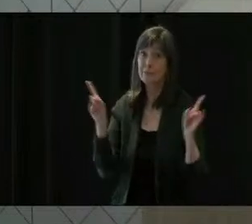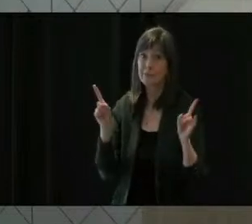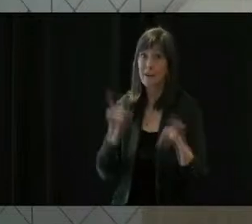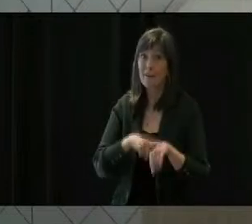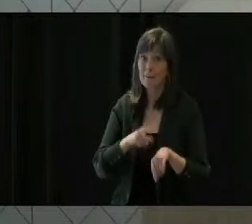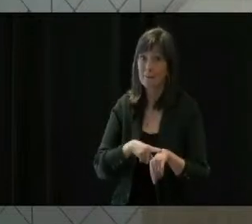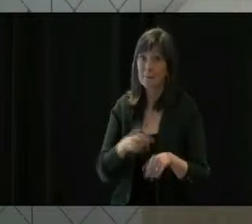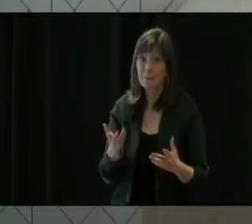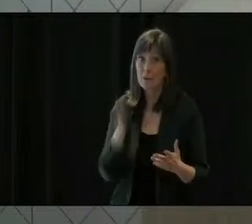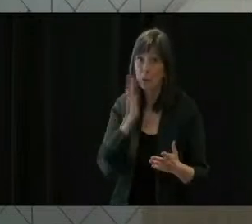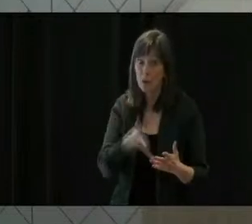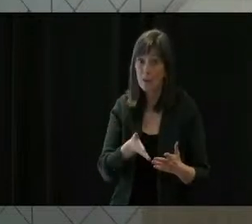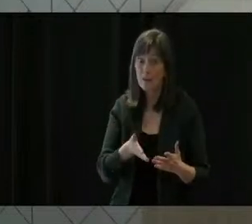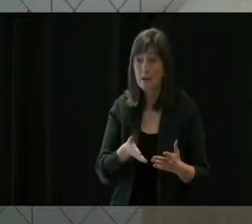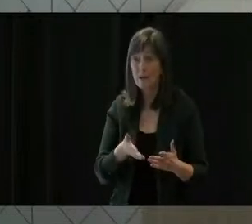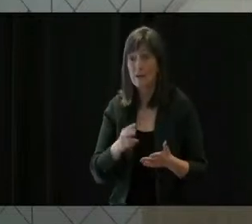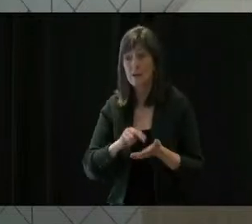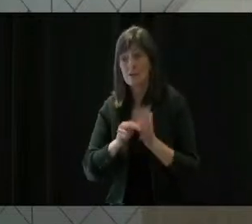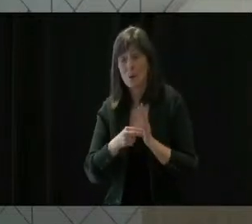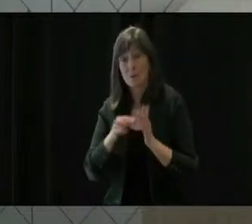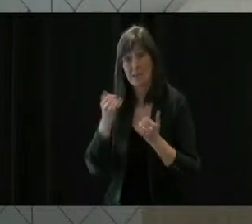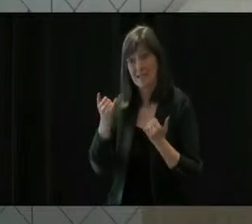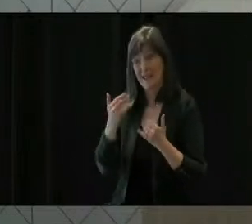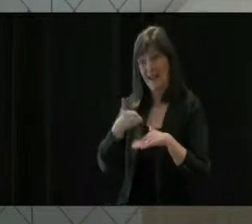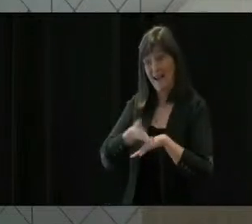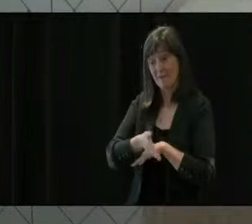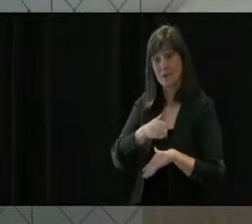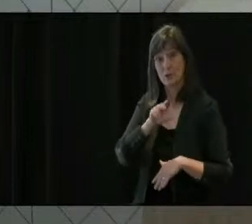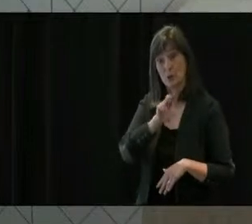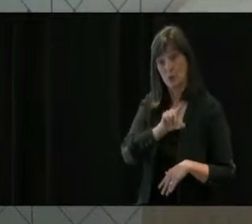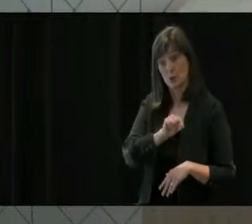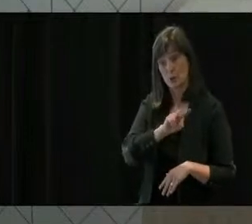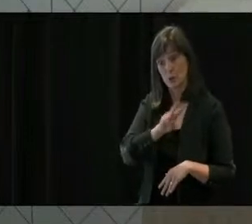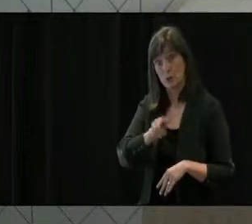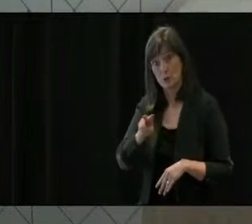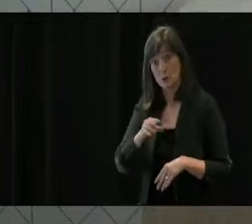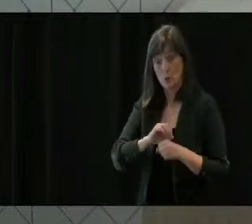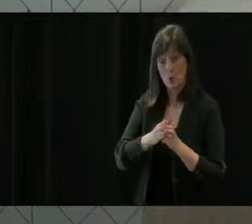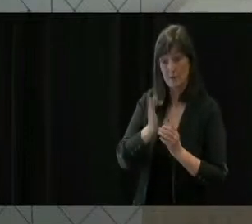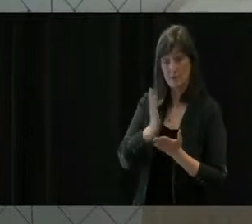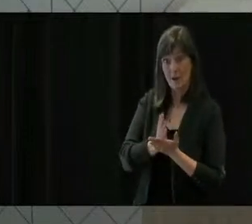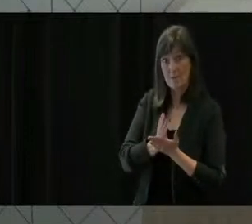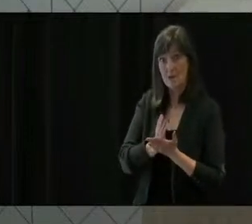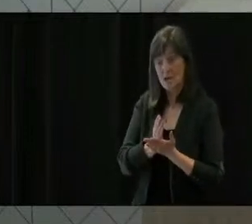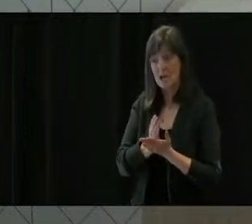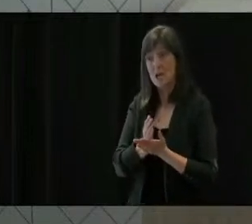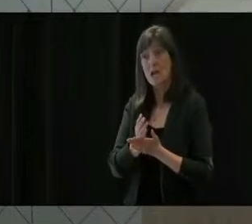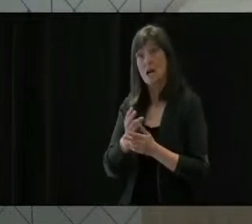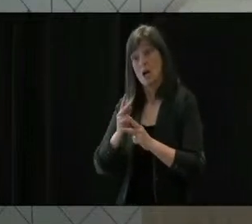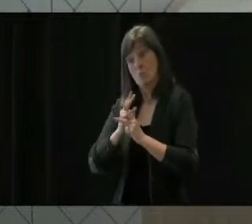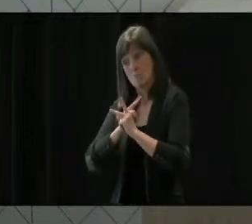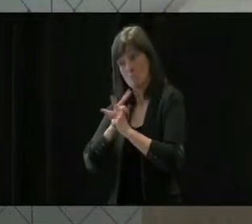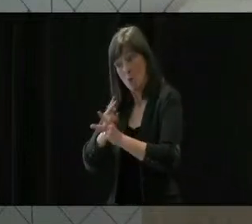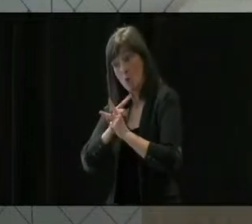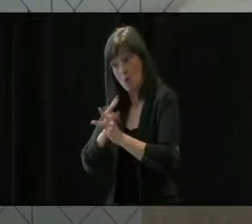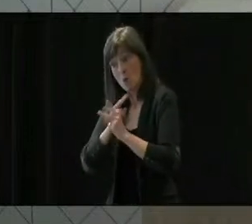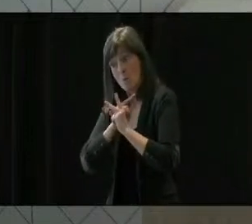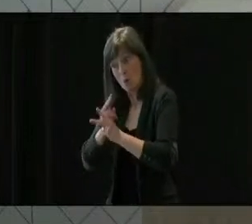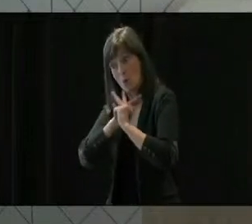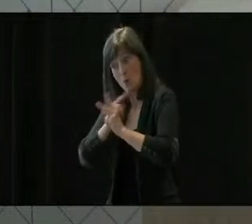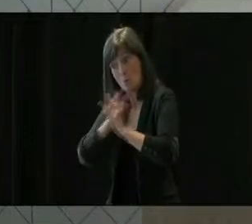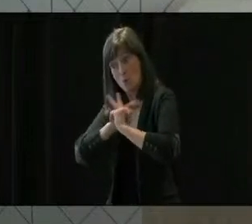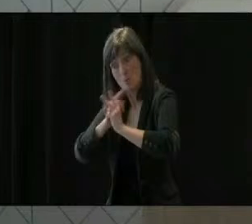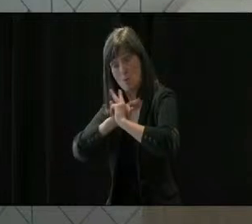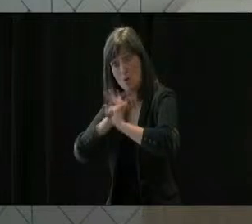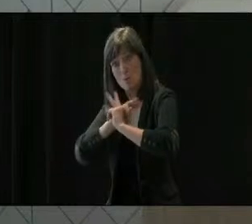Then I think people like bond rating agencies and indeed the federal government, they will look to see what the people of Newfoundland and